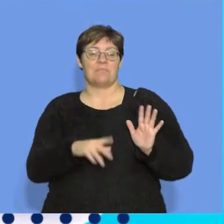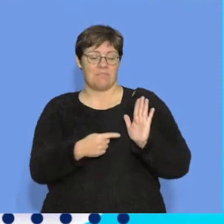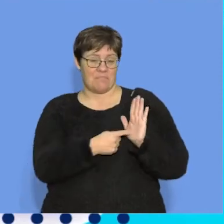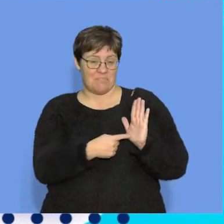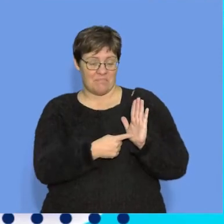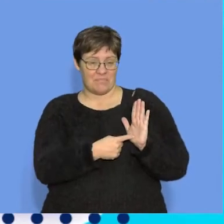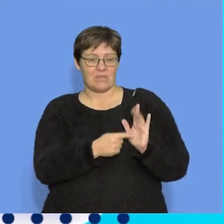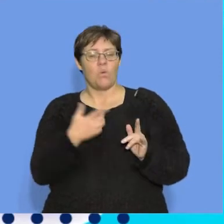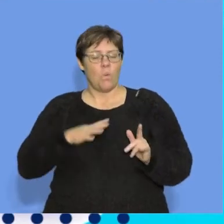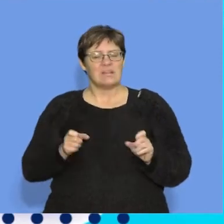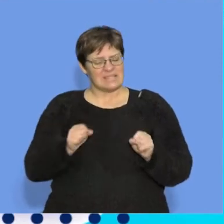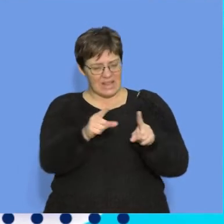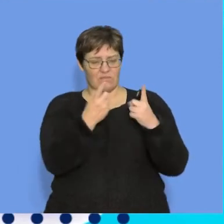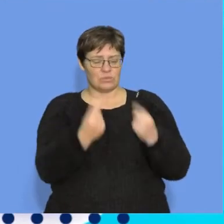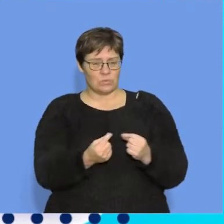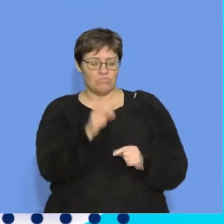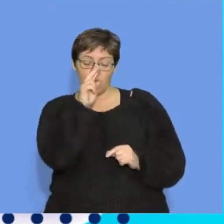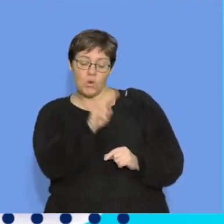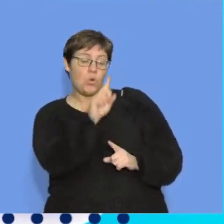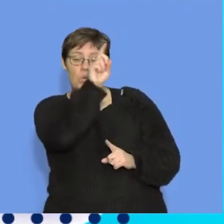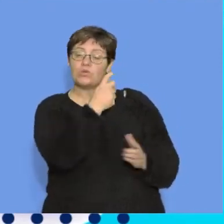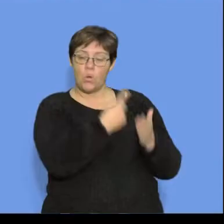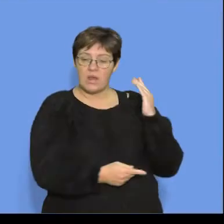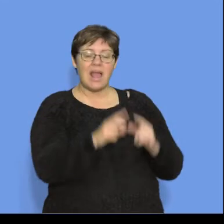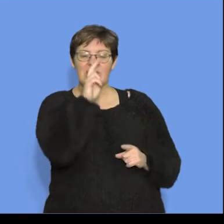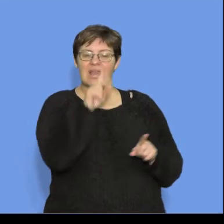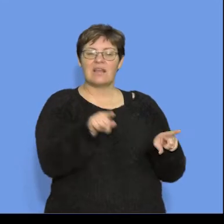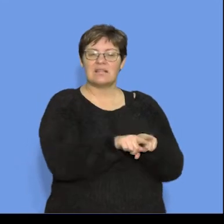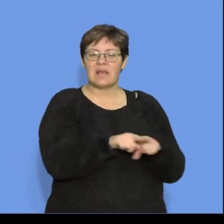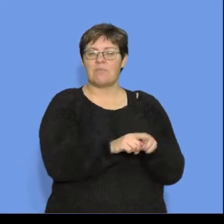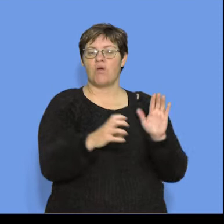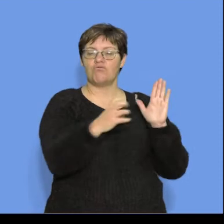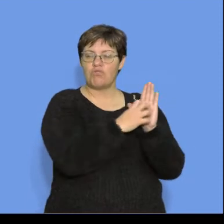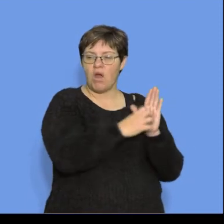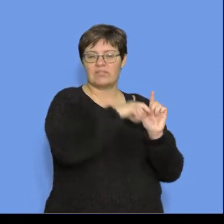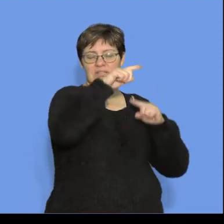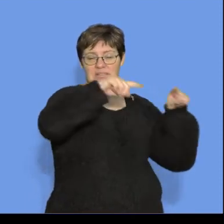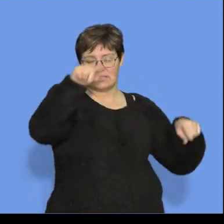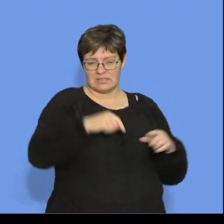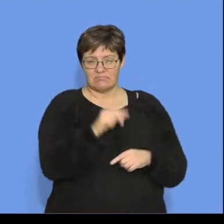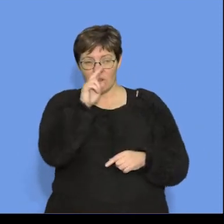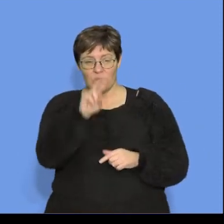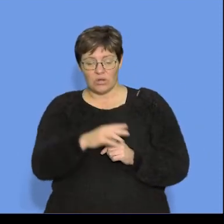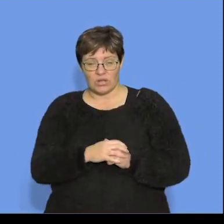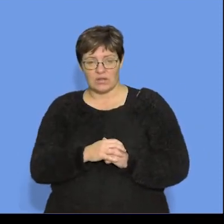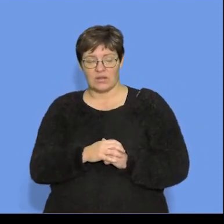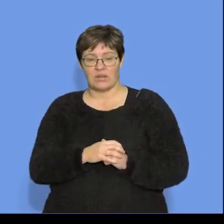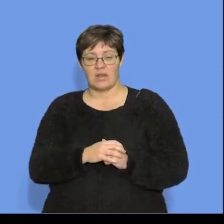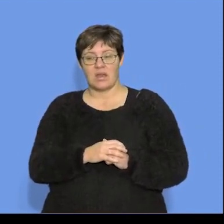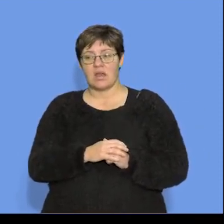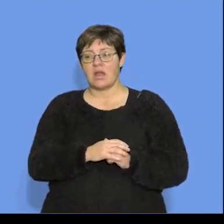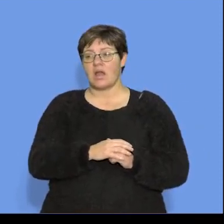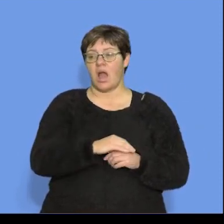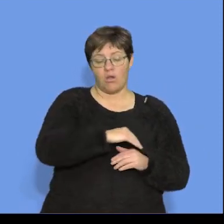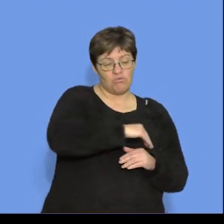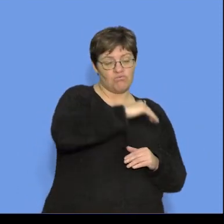want you to do that yourself. Don't only look at the questions, look at the things like graphs and so on. So look here. The gradient of that